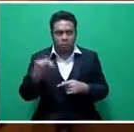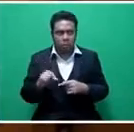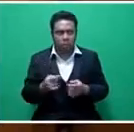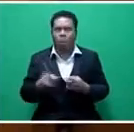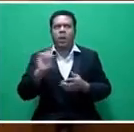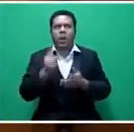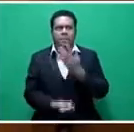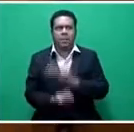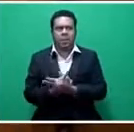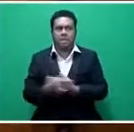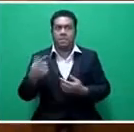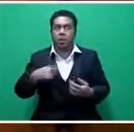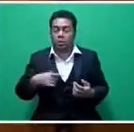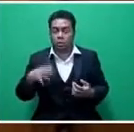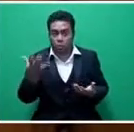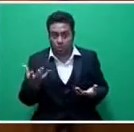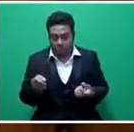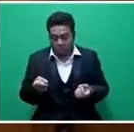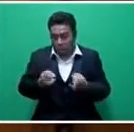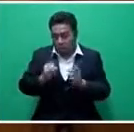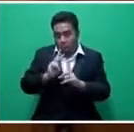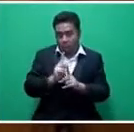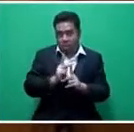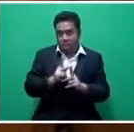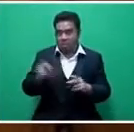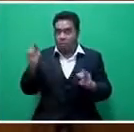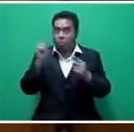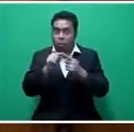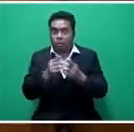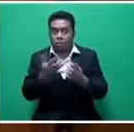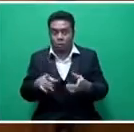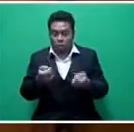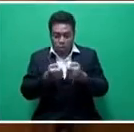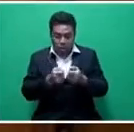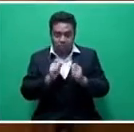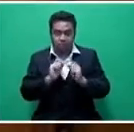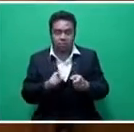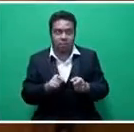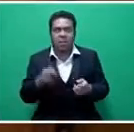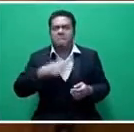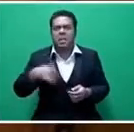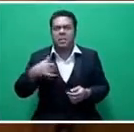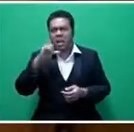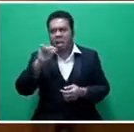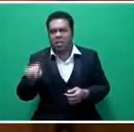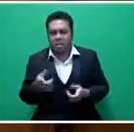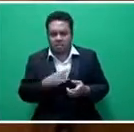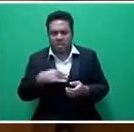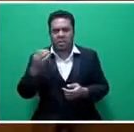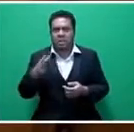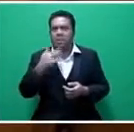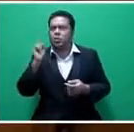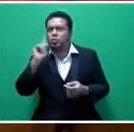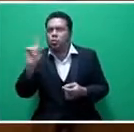What happened? Because you might not have got those political scoring points when you were writing to me asking, Minister, can this be done? Minister, please